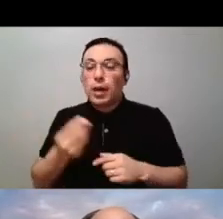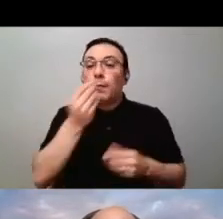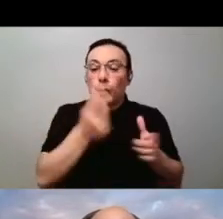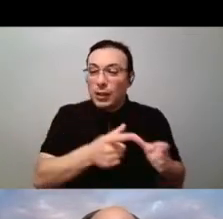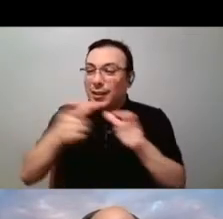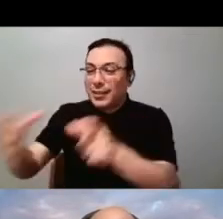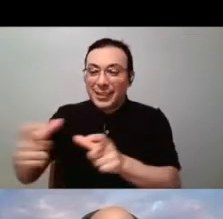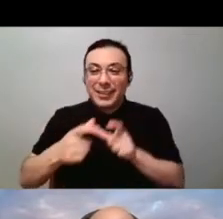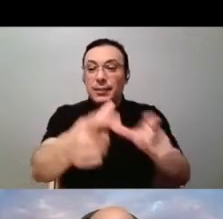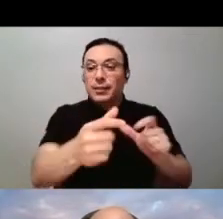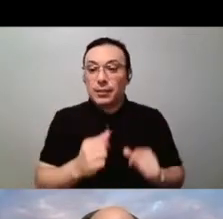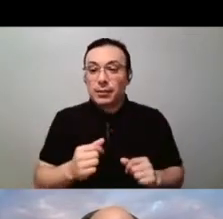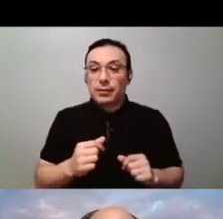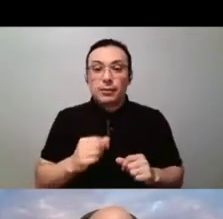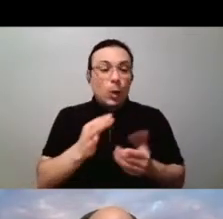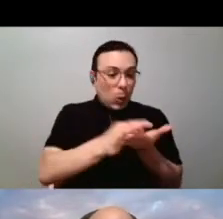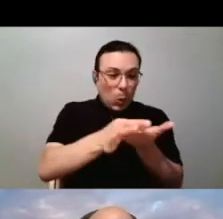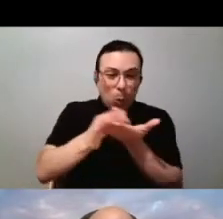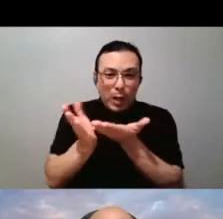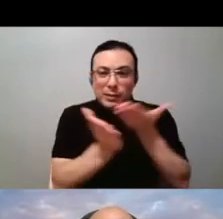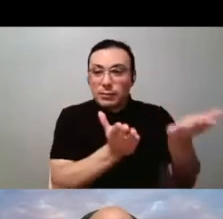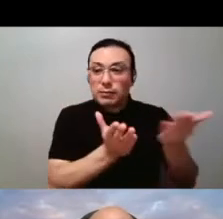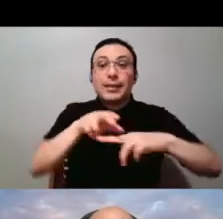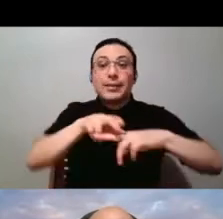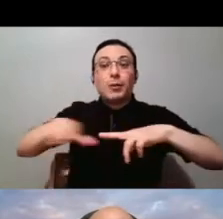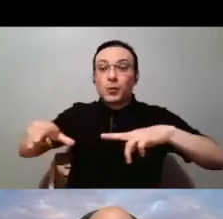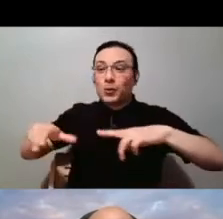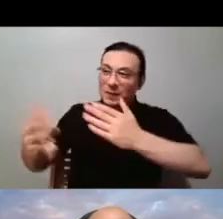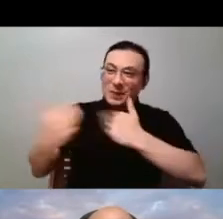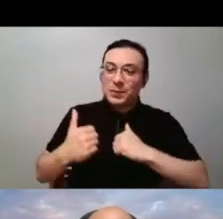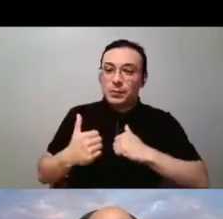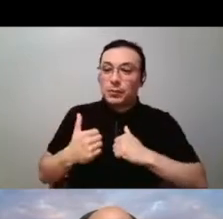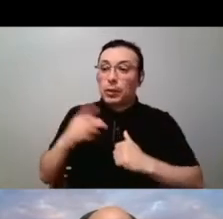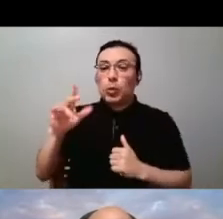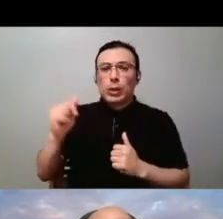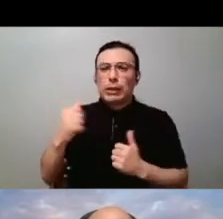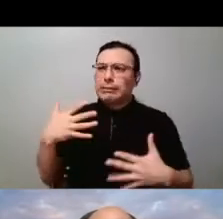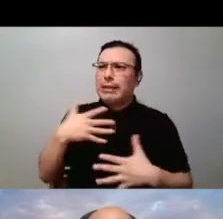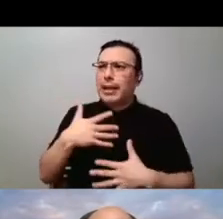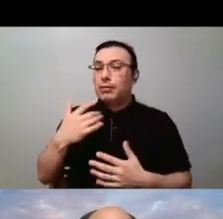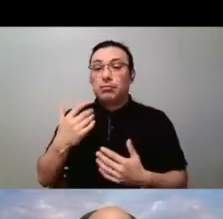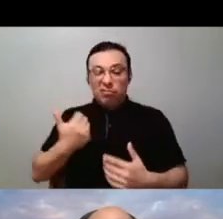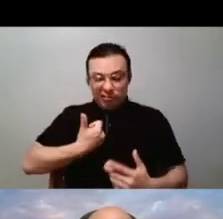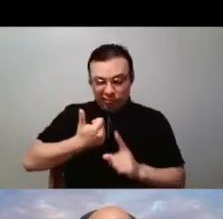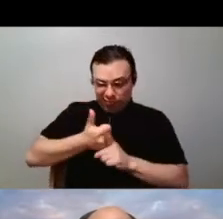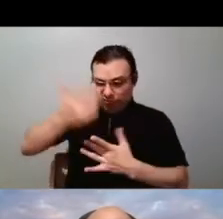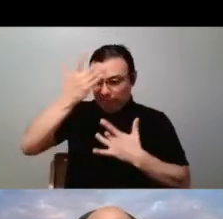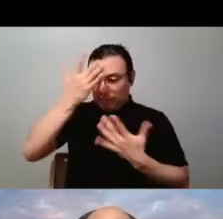a couch. A doula can be scared, sick, skeptical, believing,